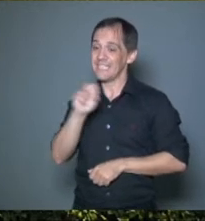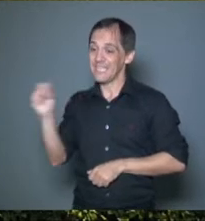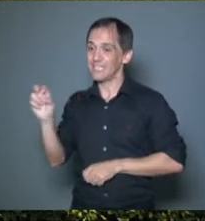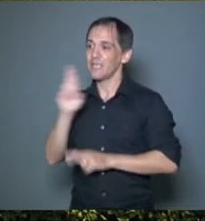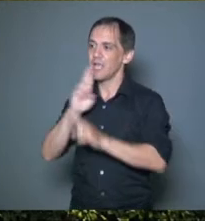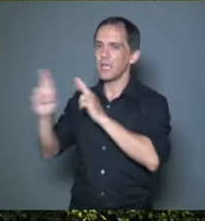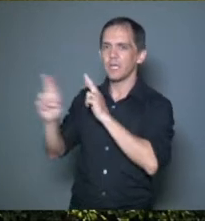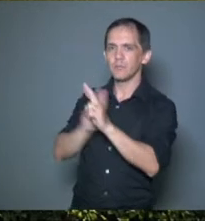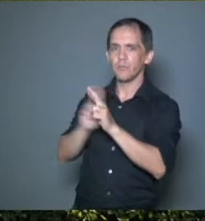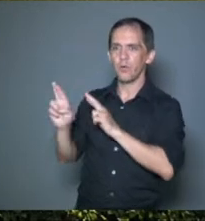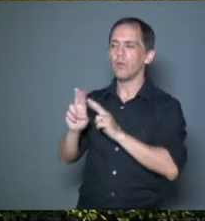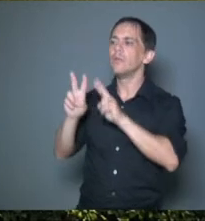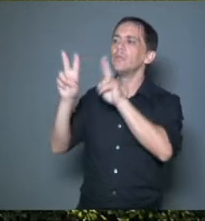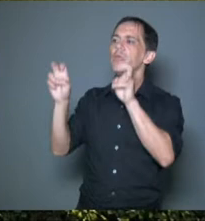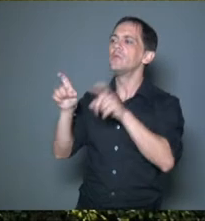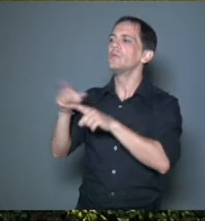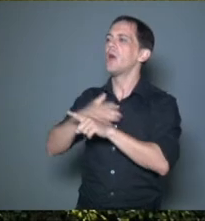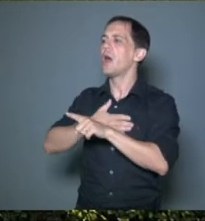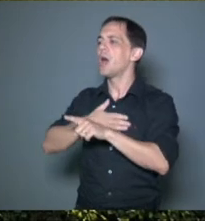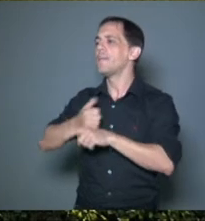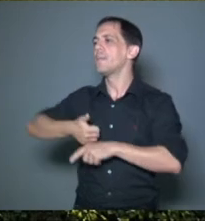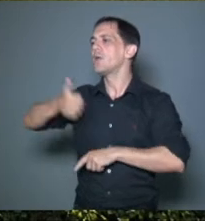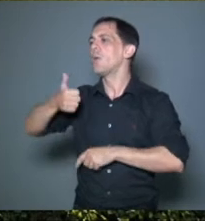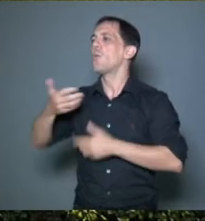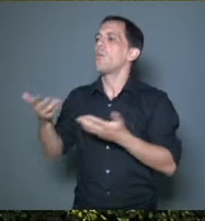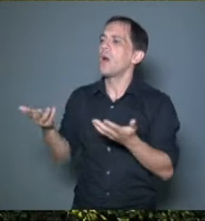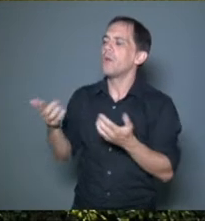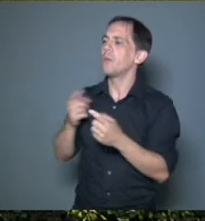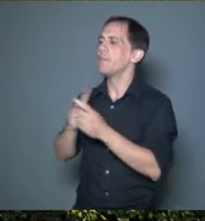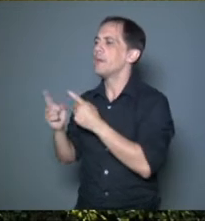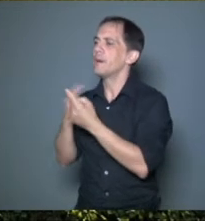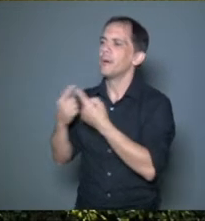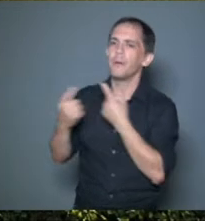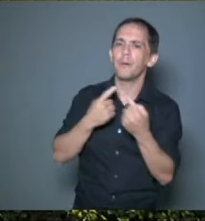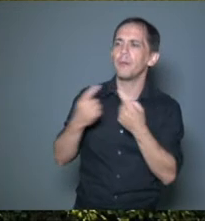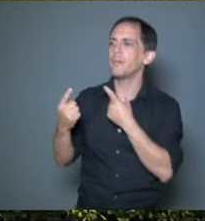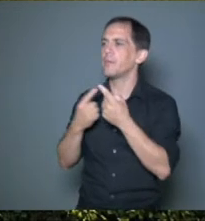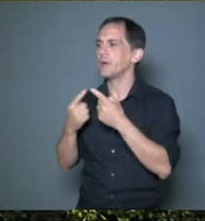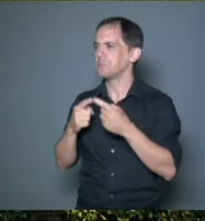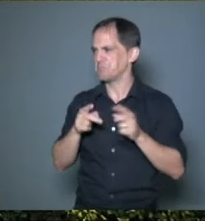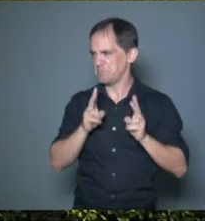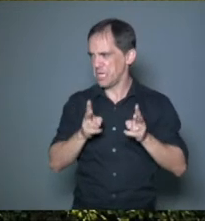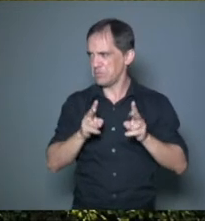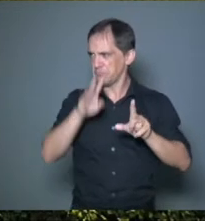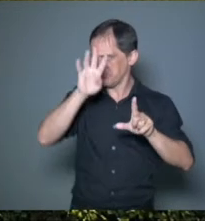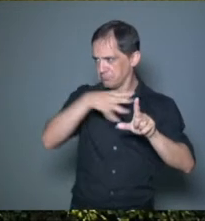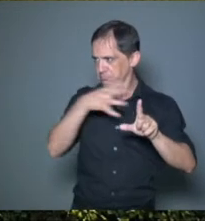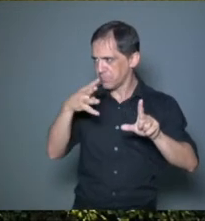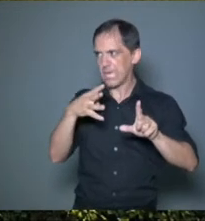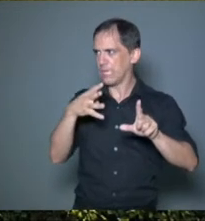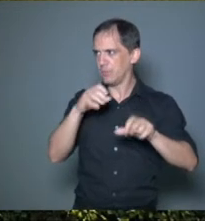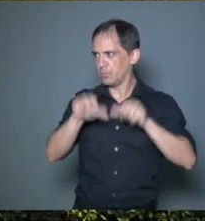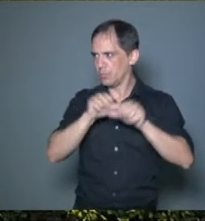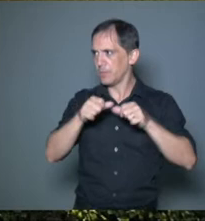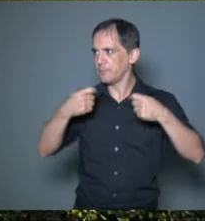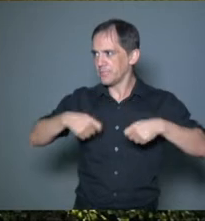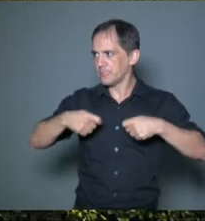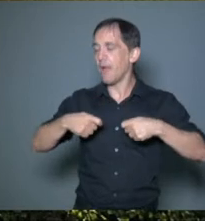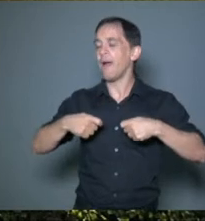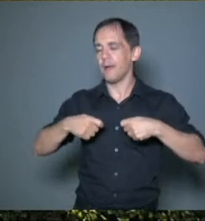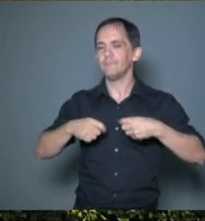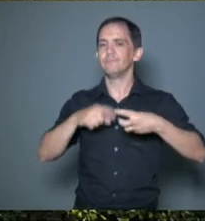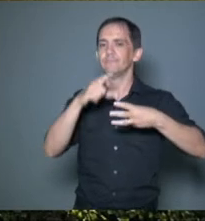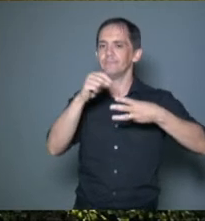people, have more than 500 people who answered our surveys because we wanted to see if a change